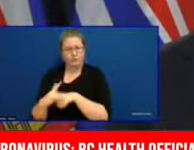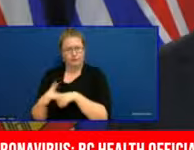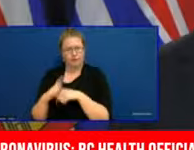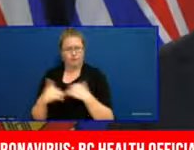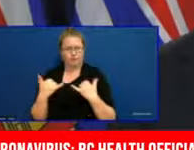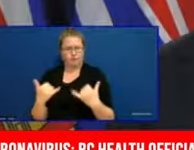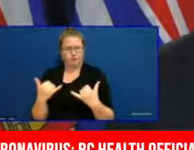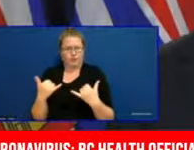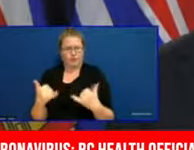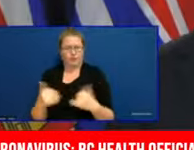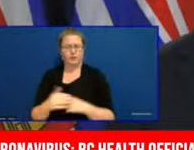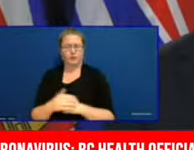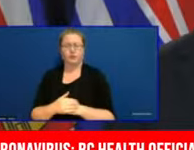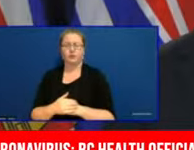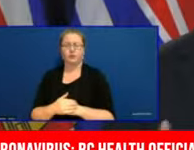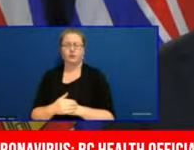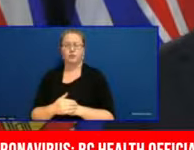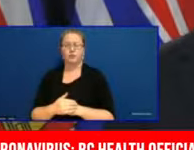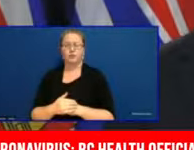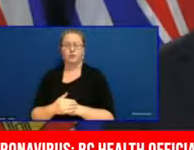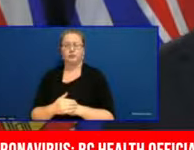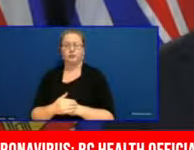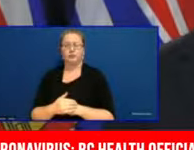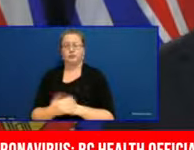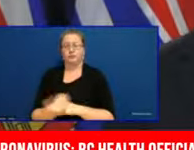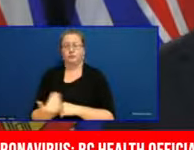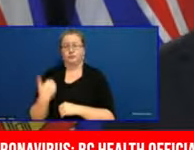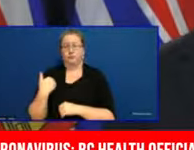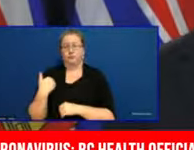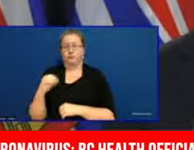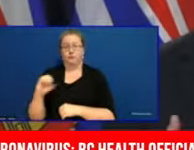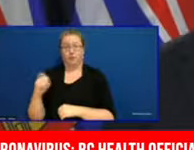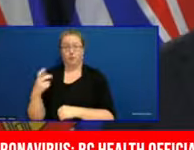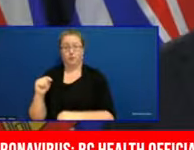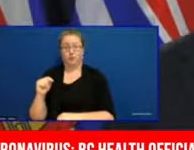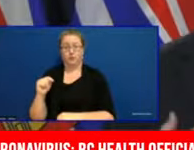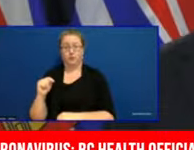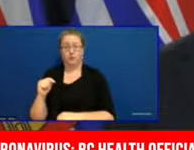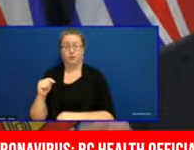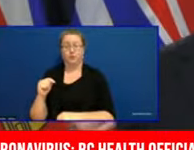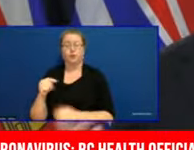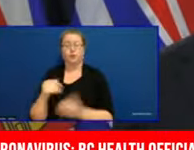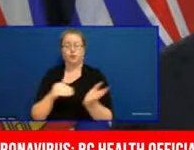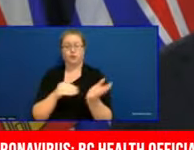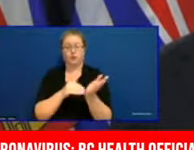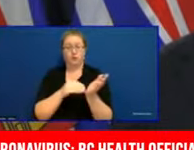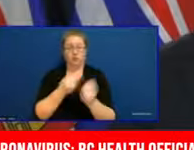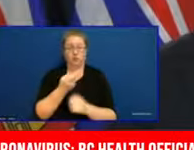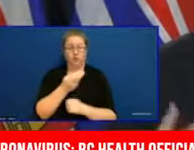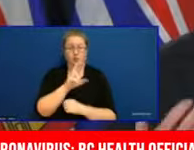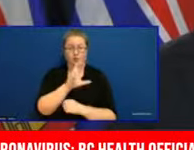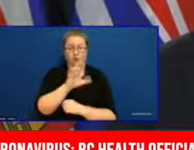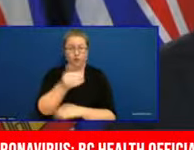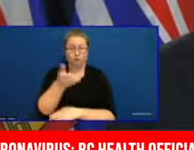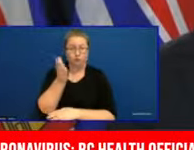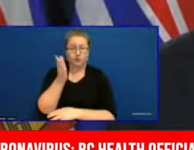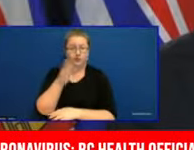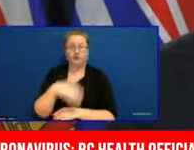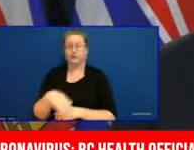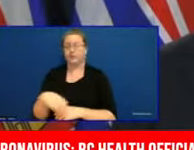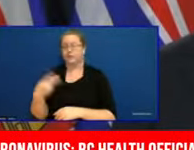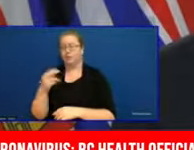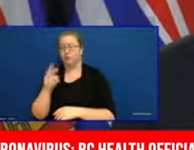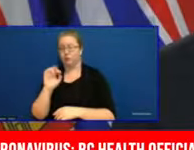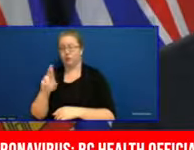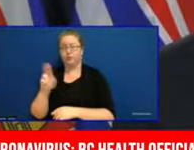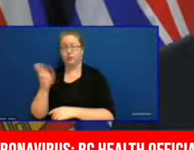place for these times. In September, I presented, the Premier presented, Dr. Henry presented,